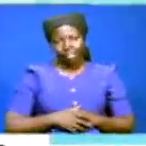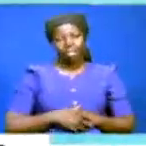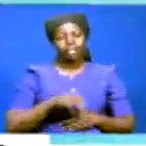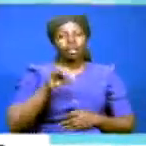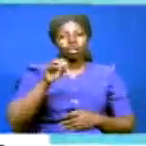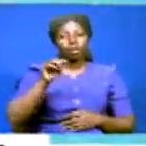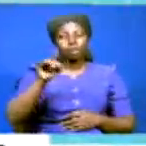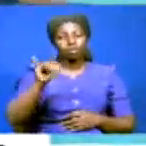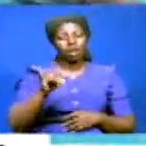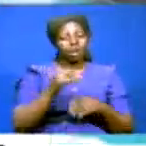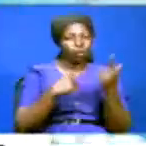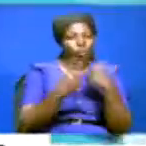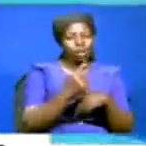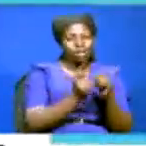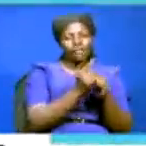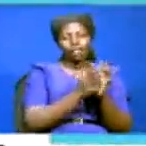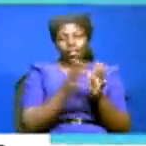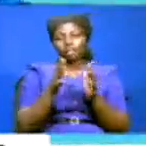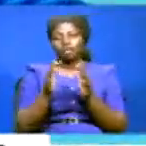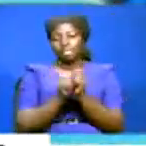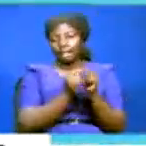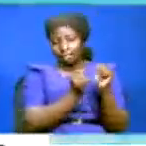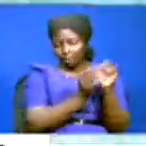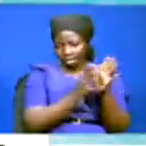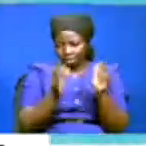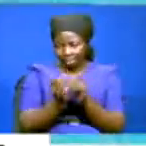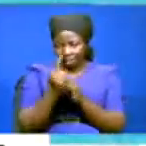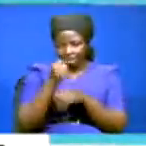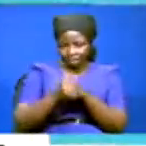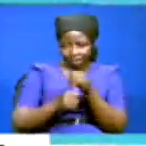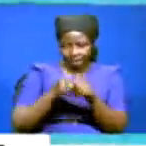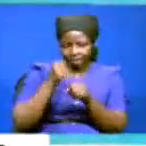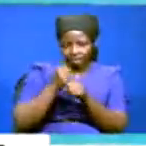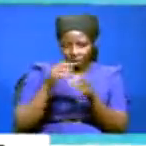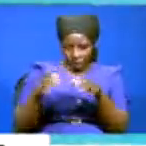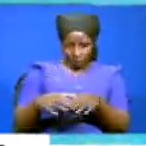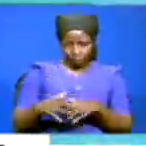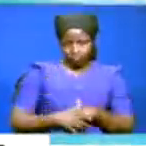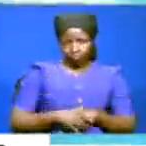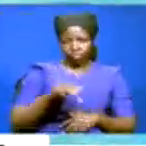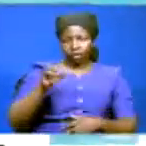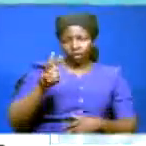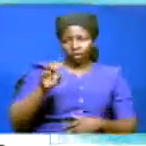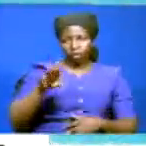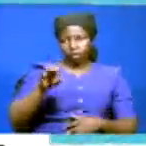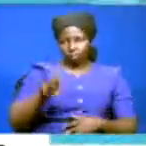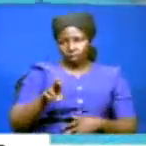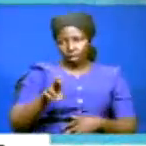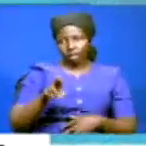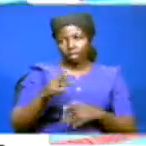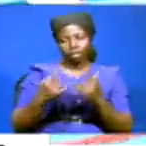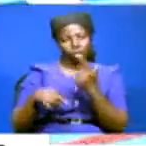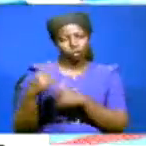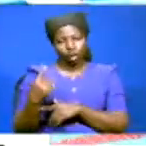10 to 11 years category in a time of 1 minute 48.75 seconds, while Weber Mischa took in charge of the 12 to 13